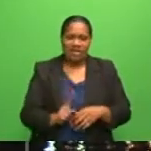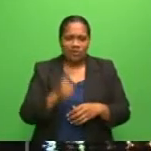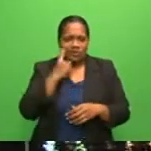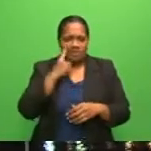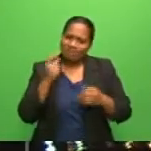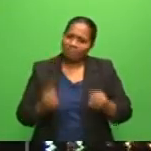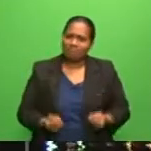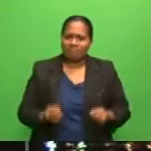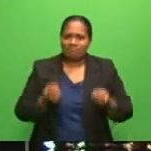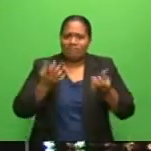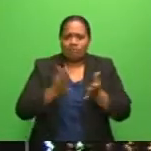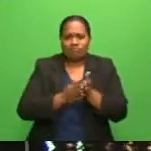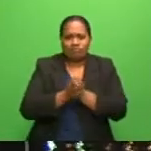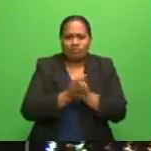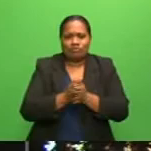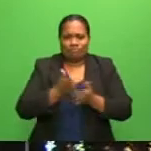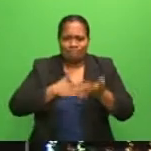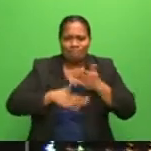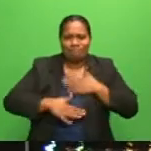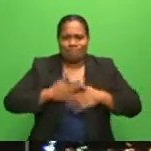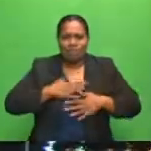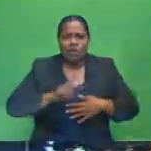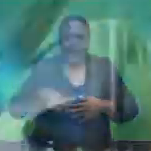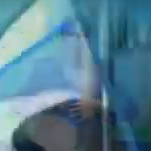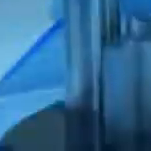Fiji endured to continue surviving.